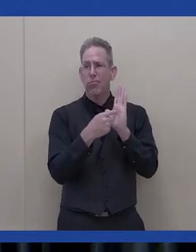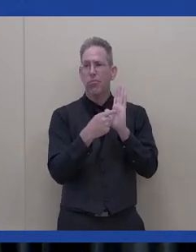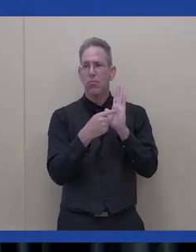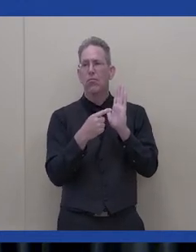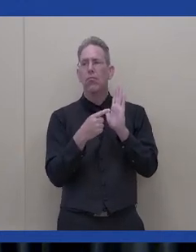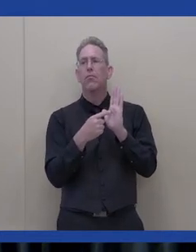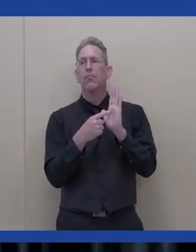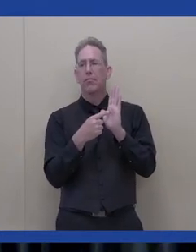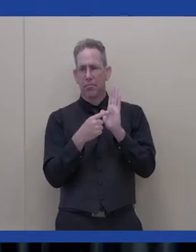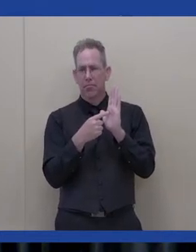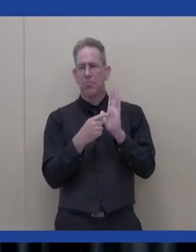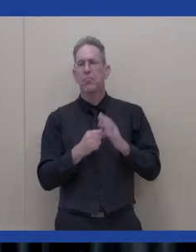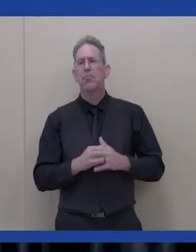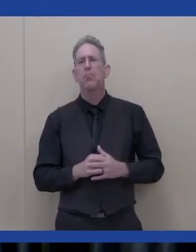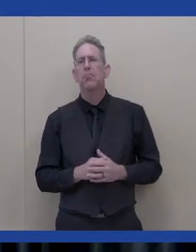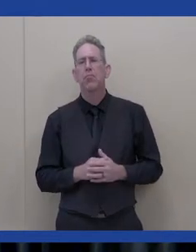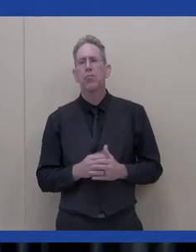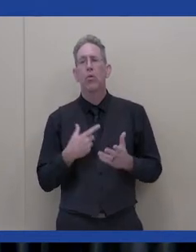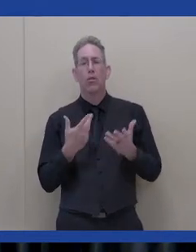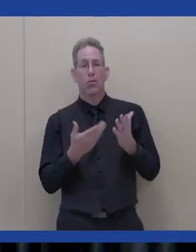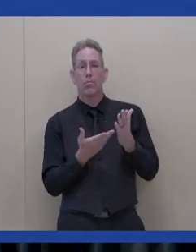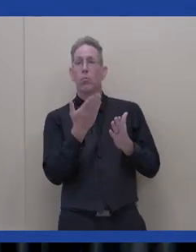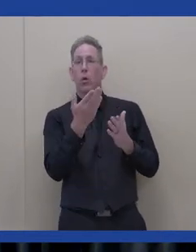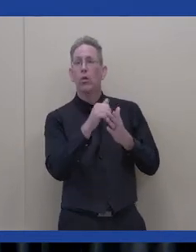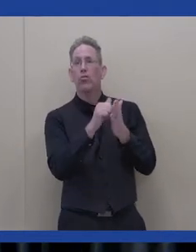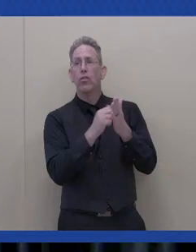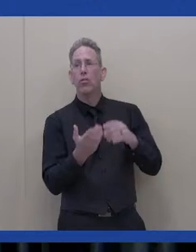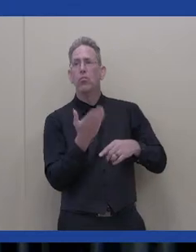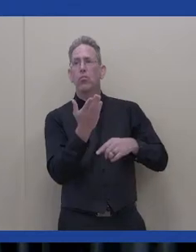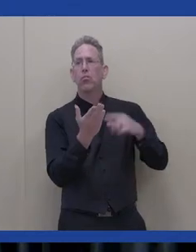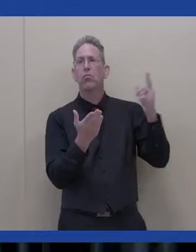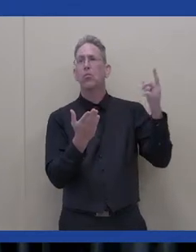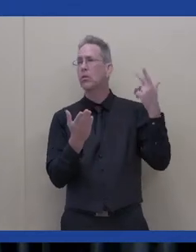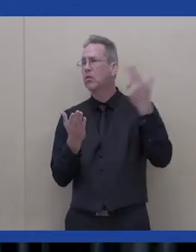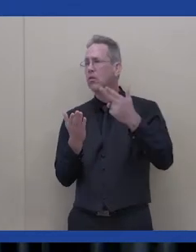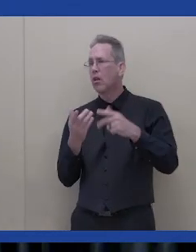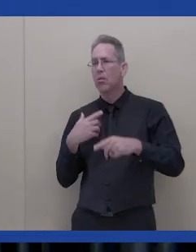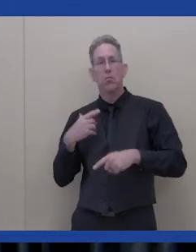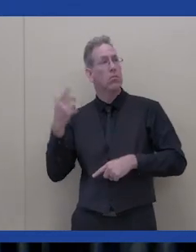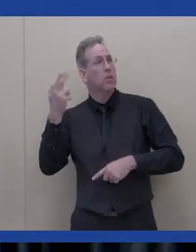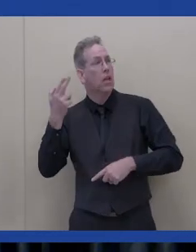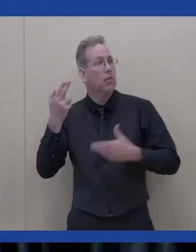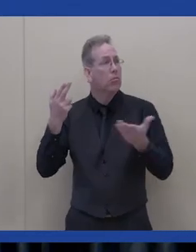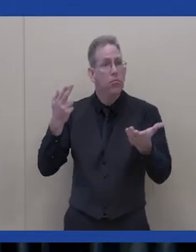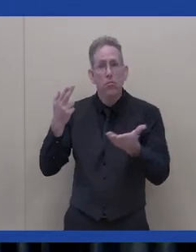have a motion on the agenda? So moved. Excellent. Do I have a second?